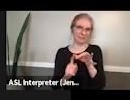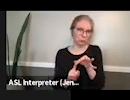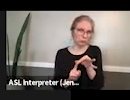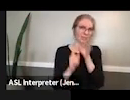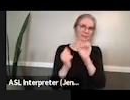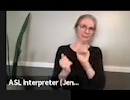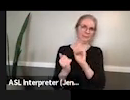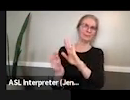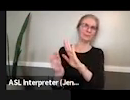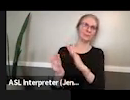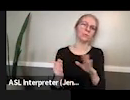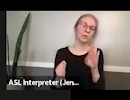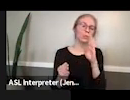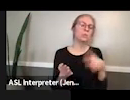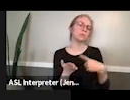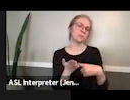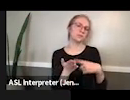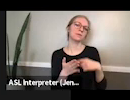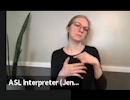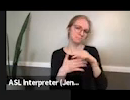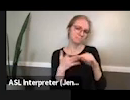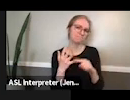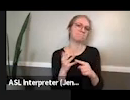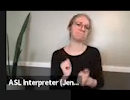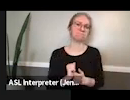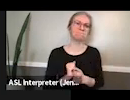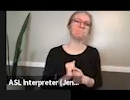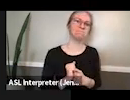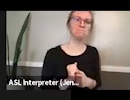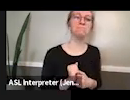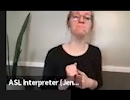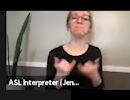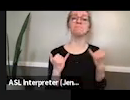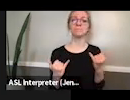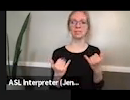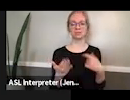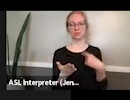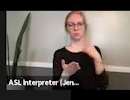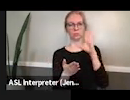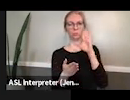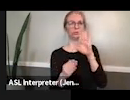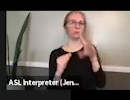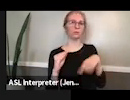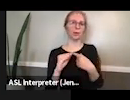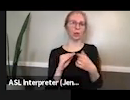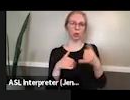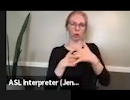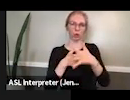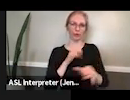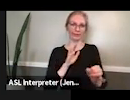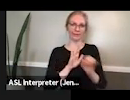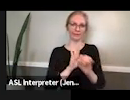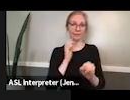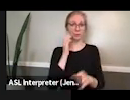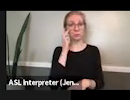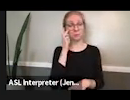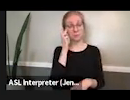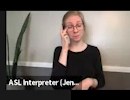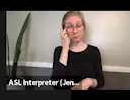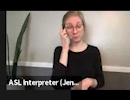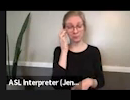talk about those things. So let's talk about early identification, okay?